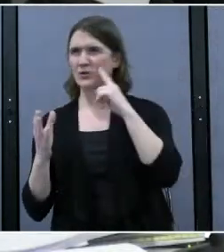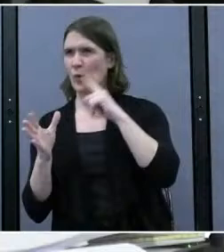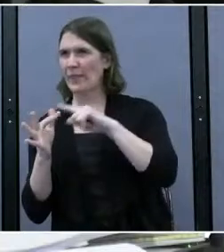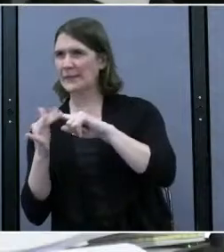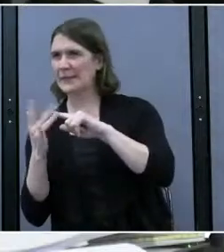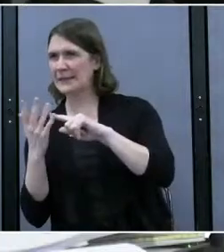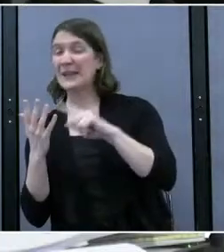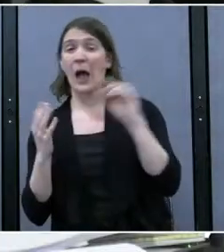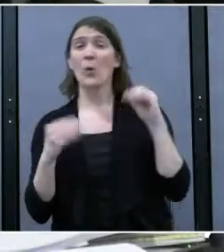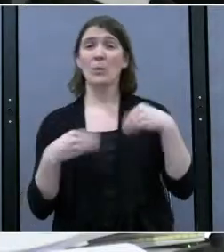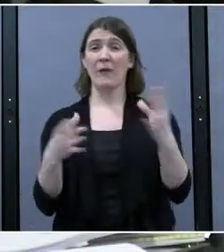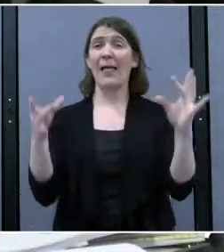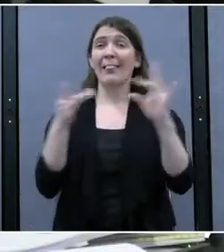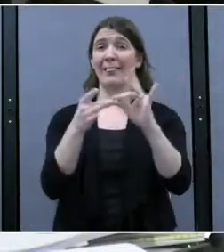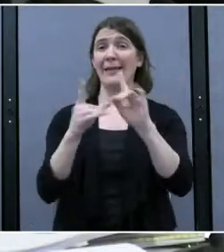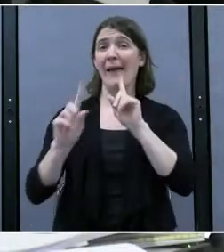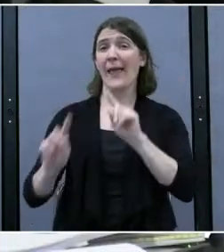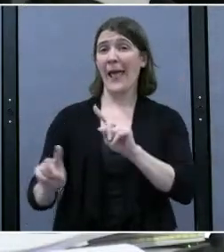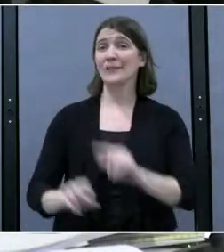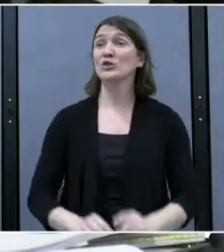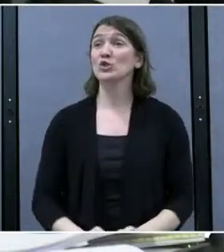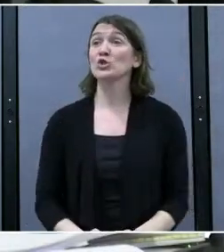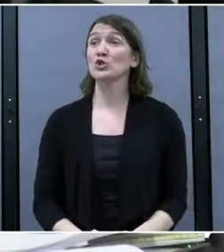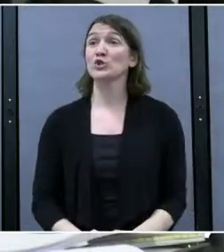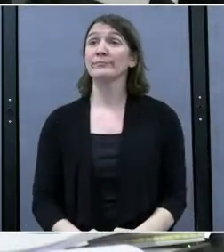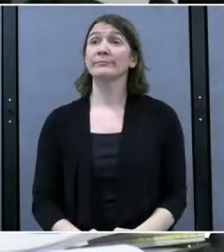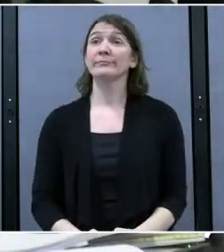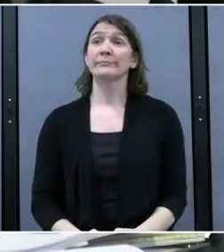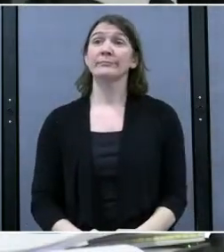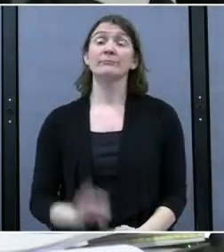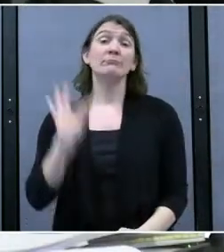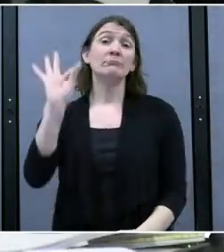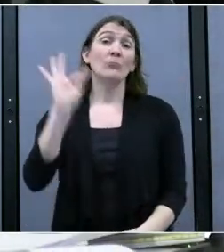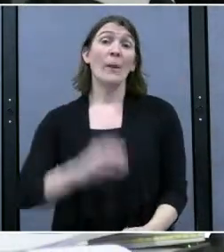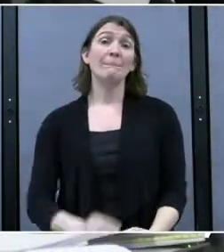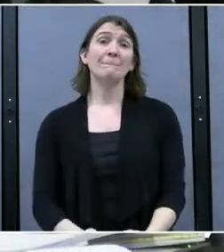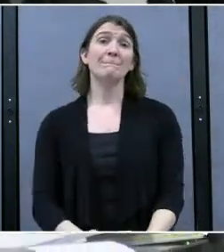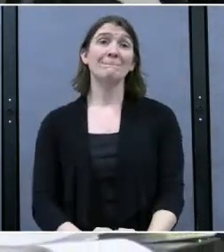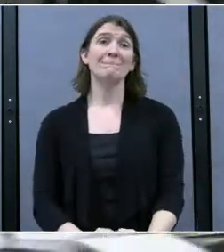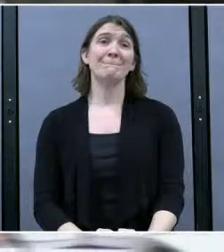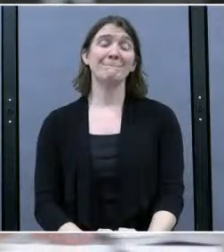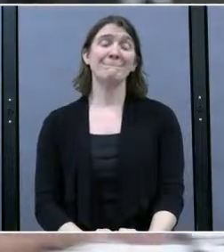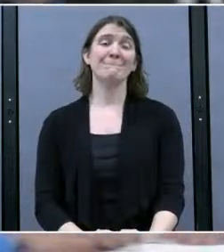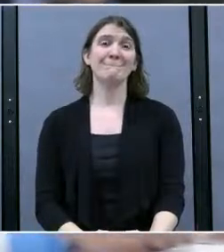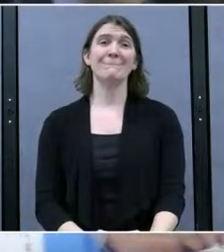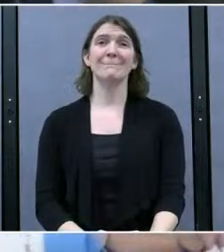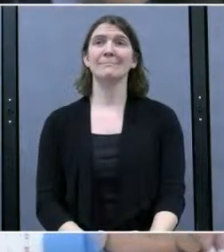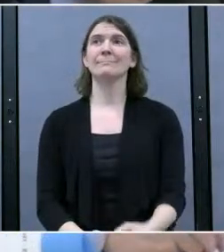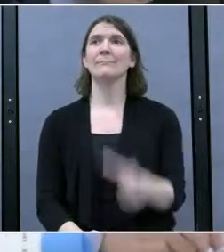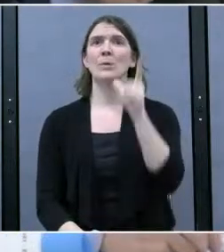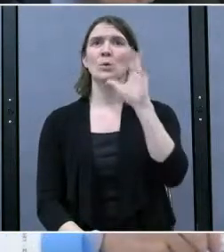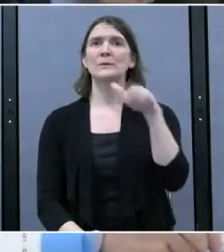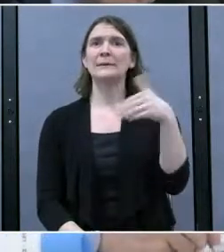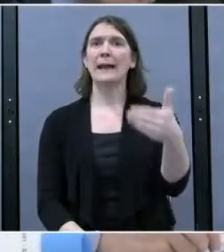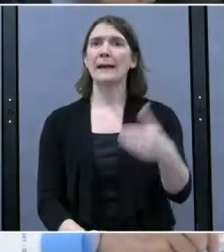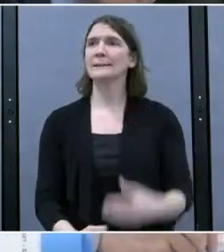in the answers to these questions that we sent around. So, thank you. Who is